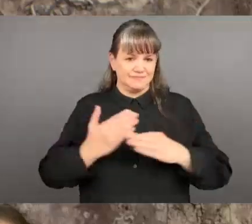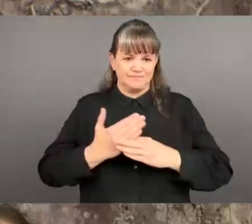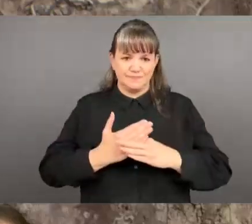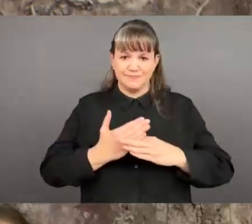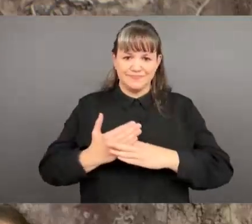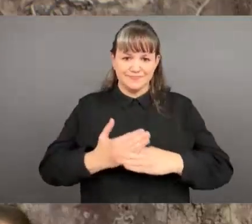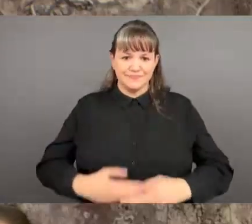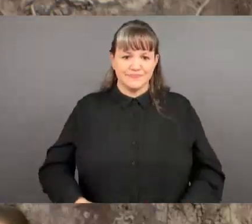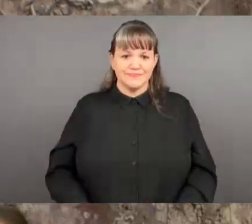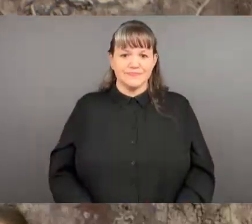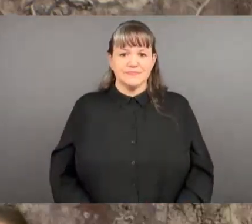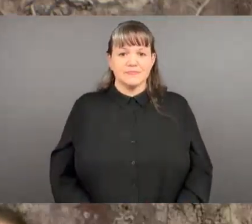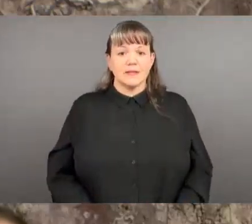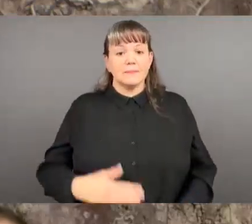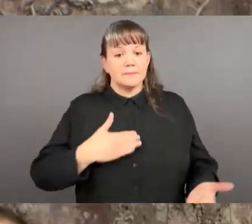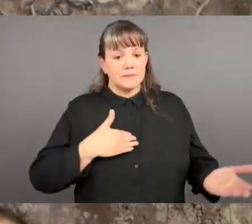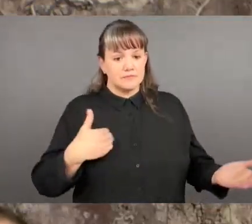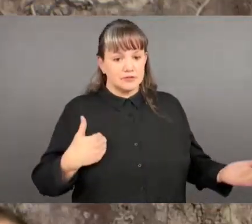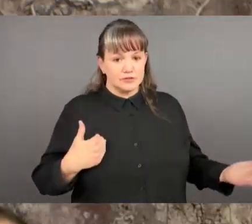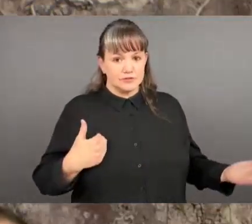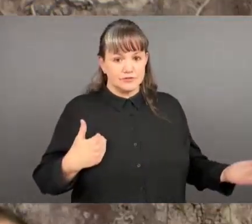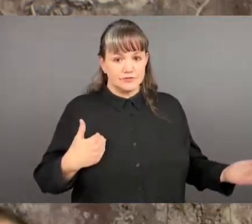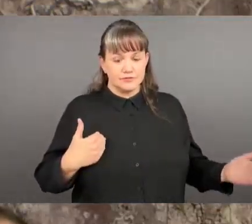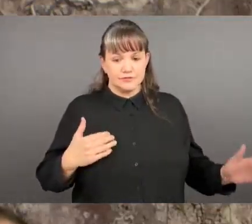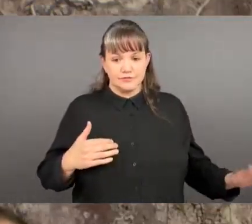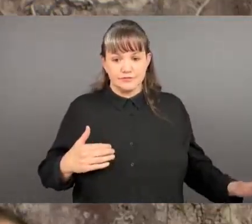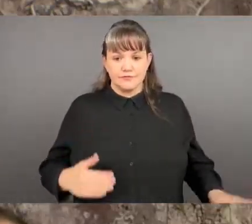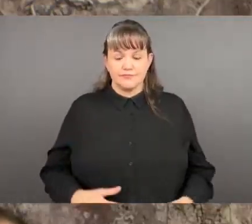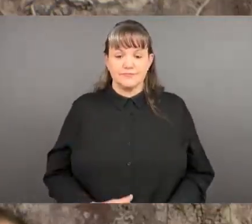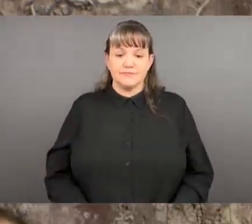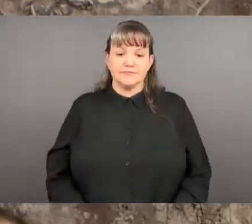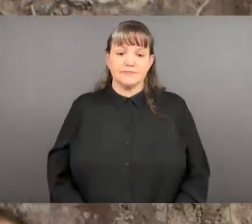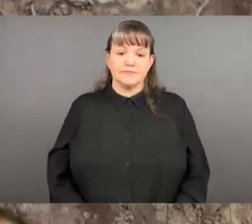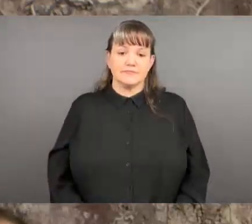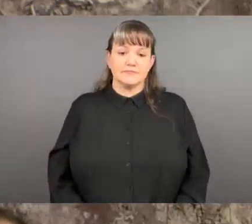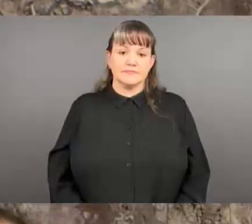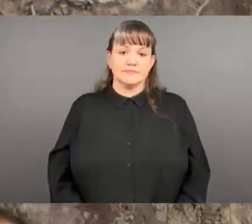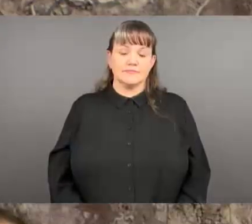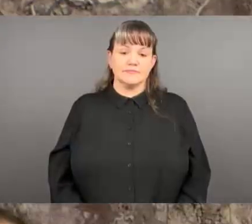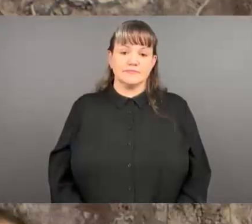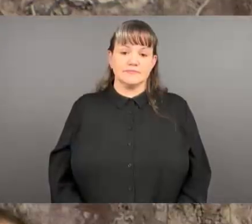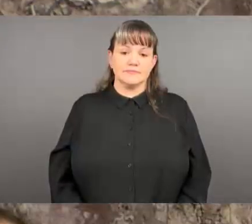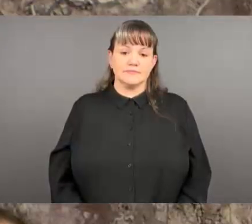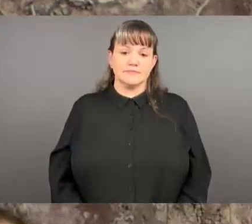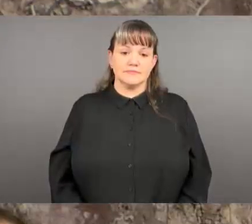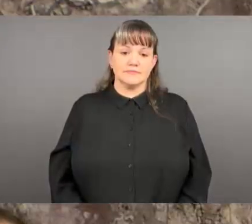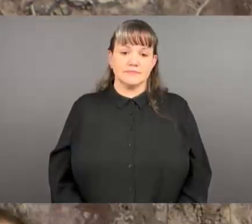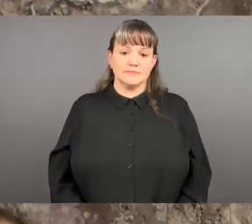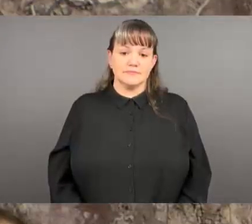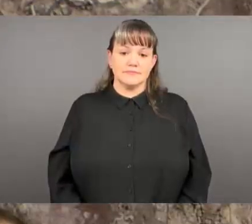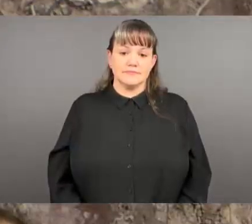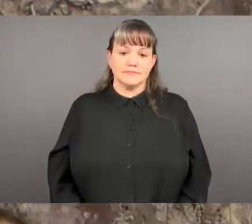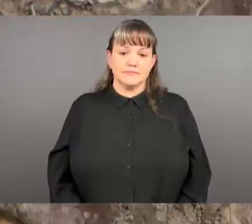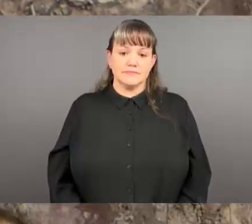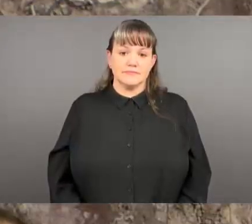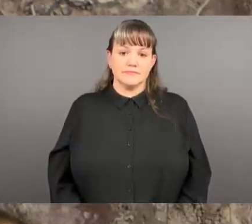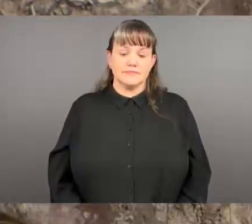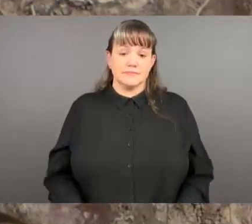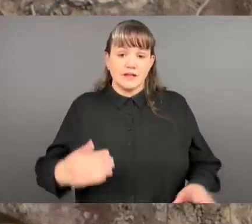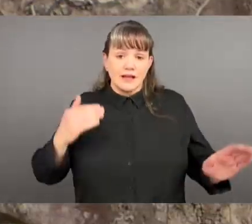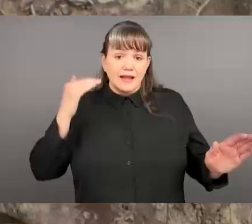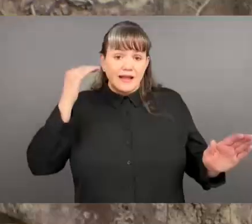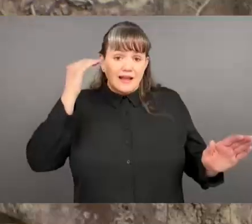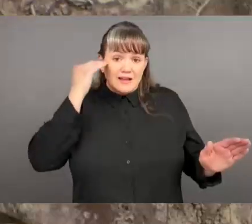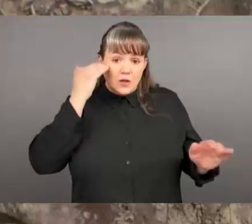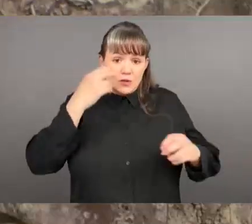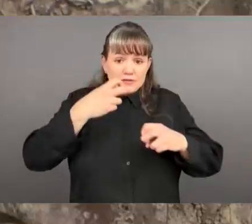Minister will continue. No, it is, you know, we get time to prepare for question period. It is difficult and challenging to ask